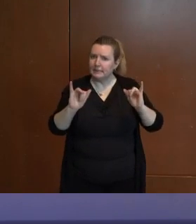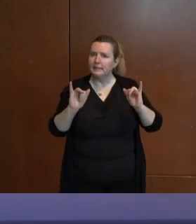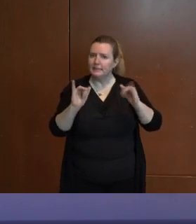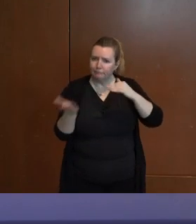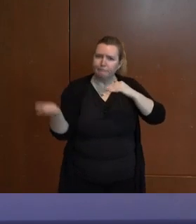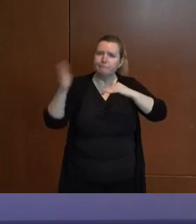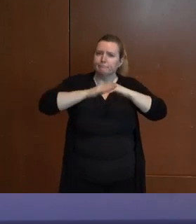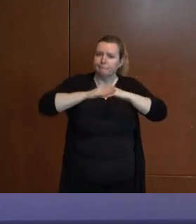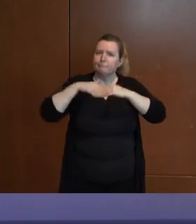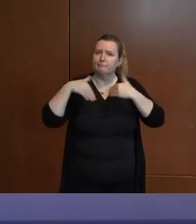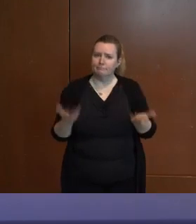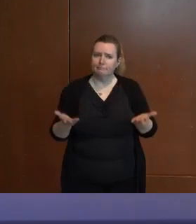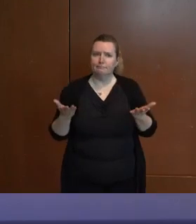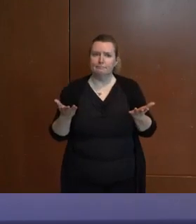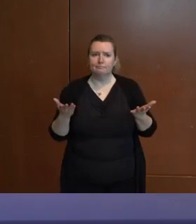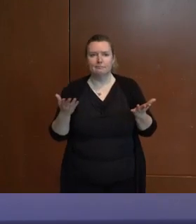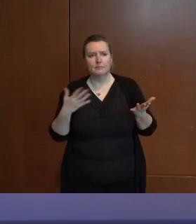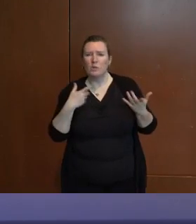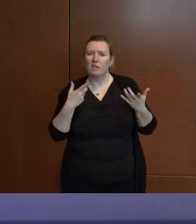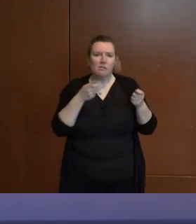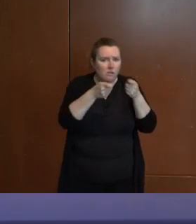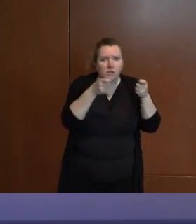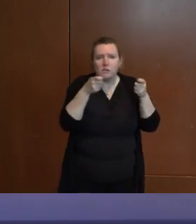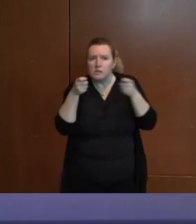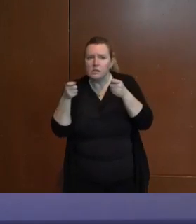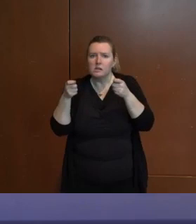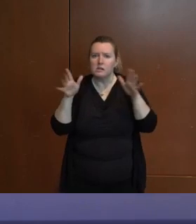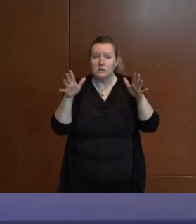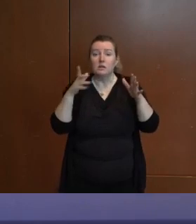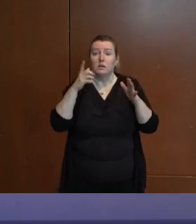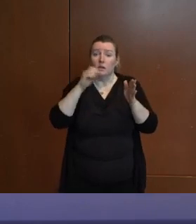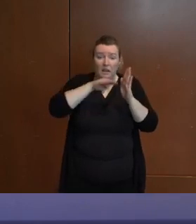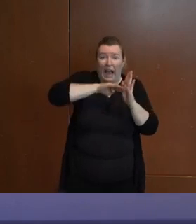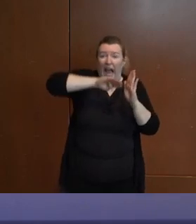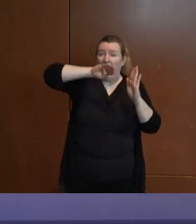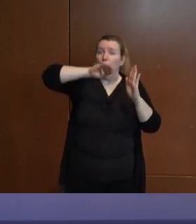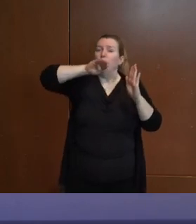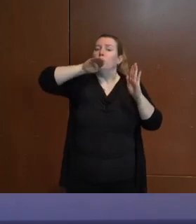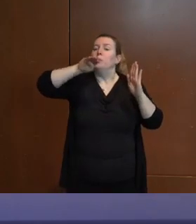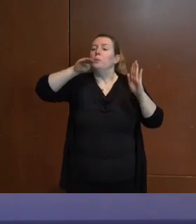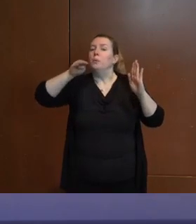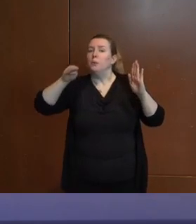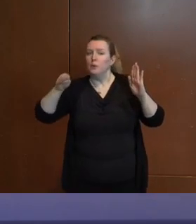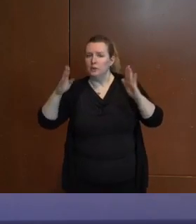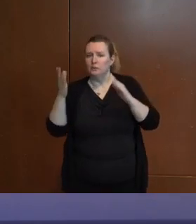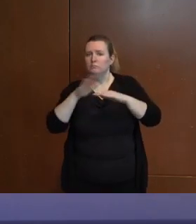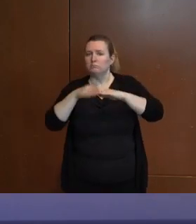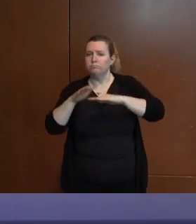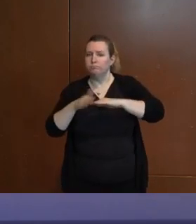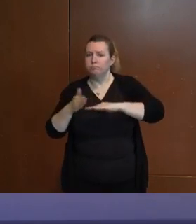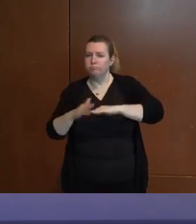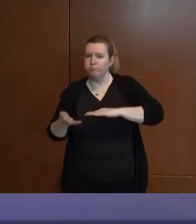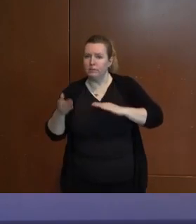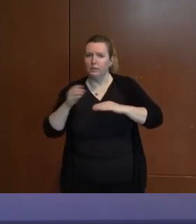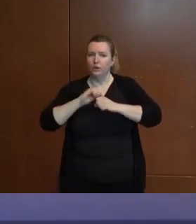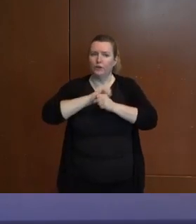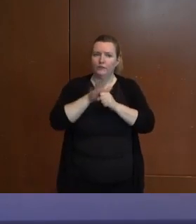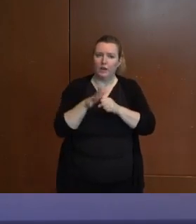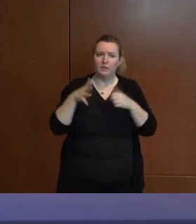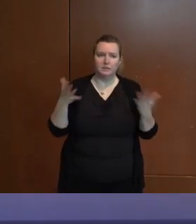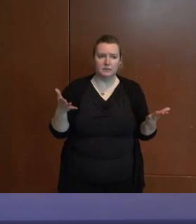when we do this, when the numbers in the back half of that curve begins to come way down, and the likes of Judy and Ed say, you know what,